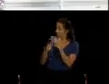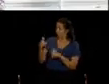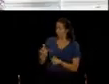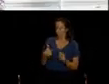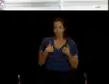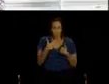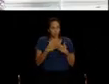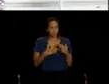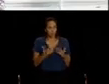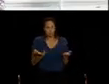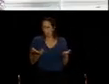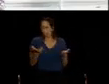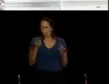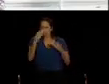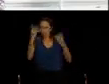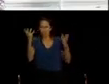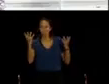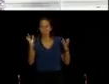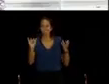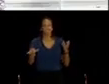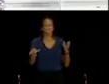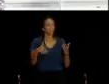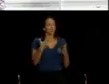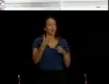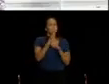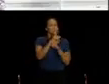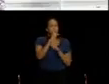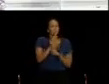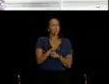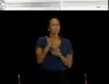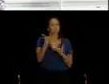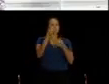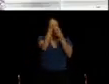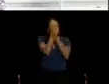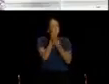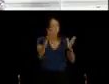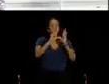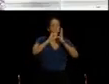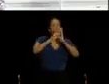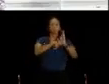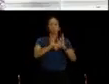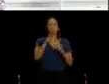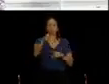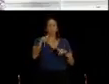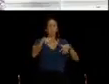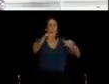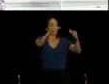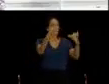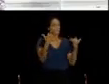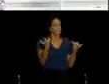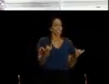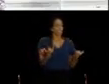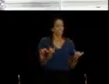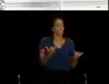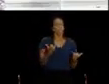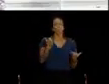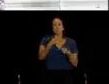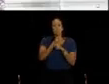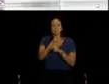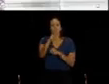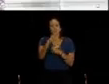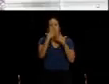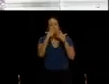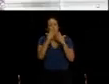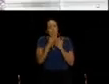what I hope for all of you is that you leave here today knowing that you deserve to take up space, that you deserve